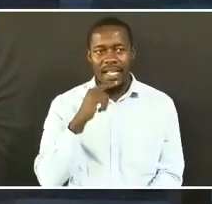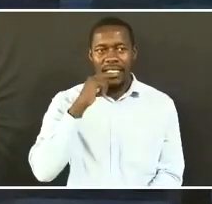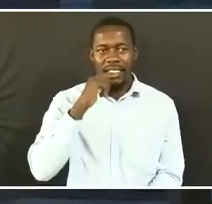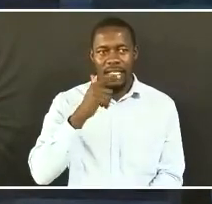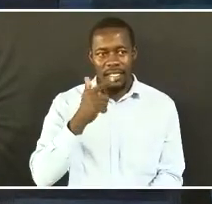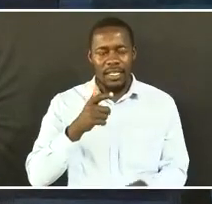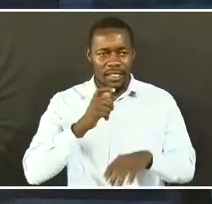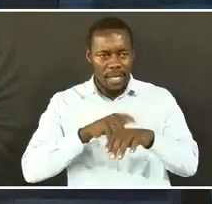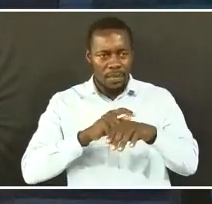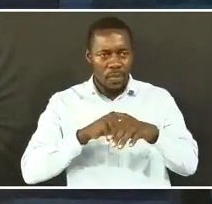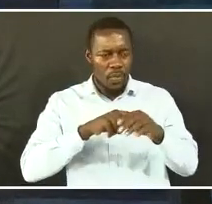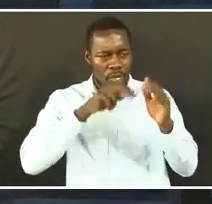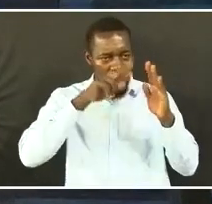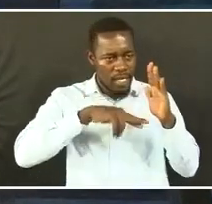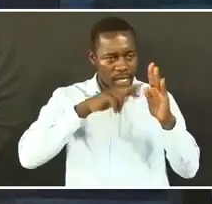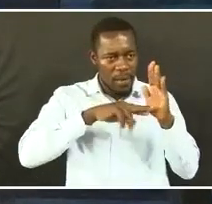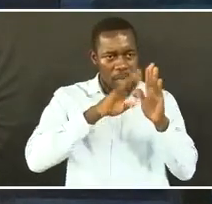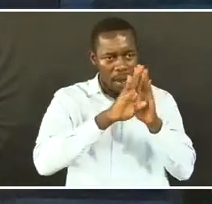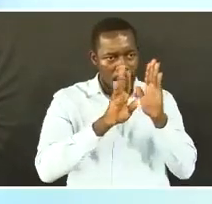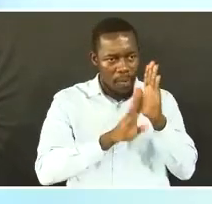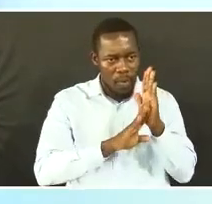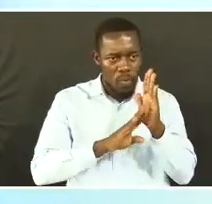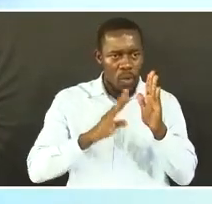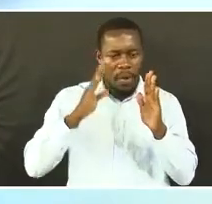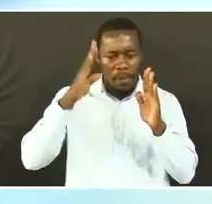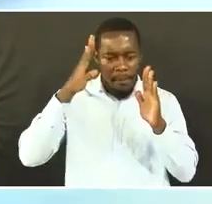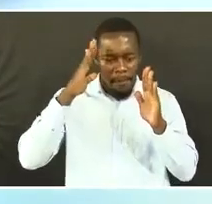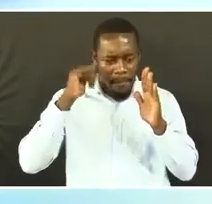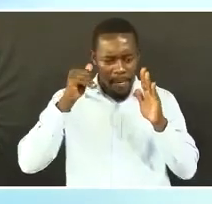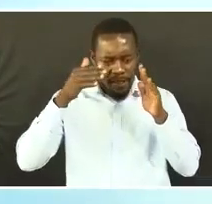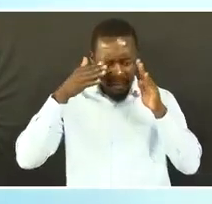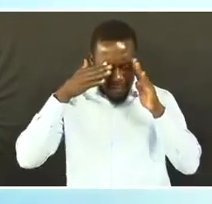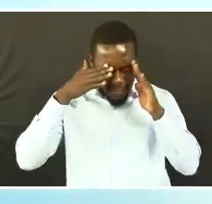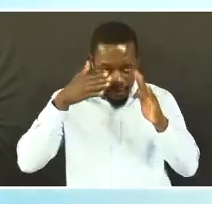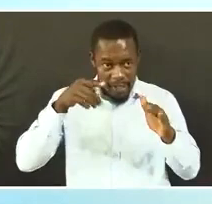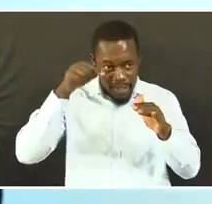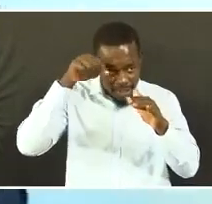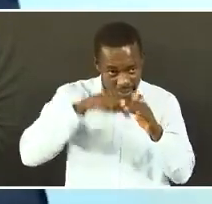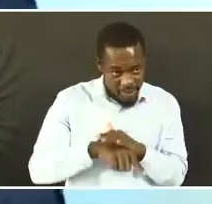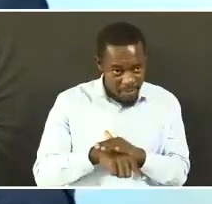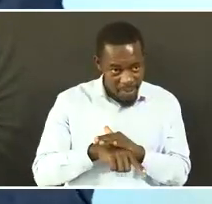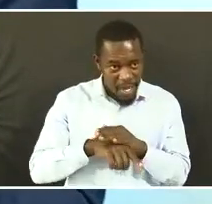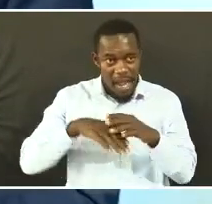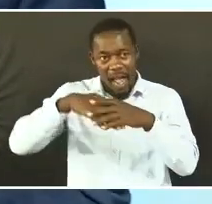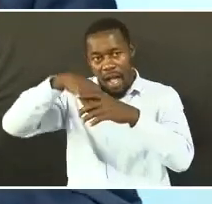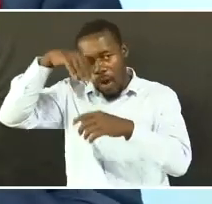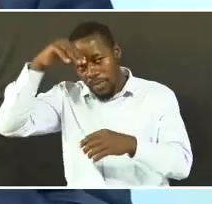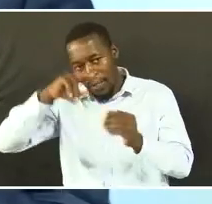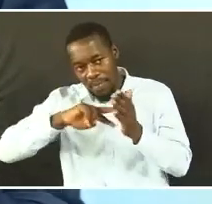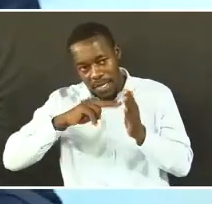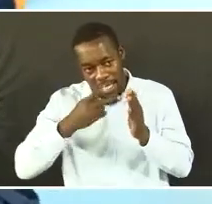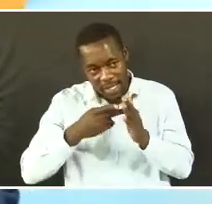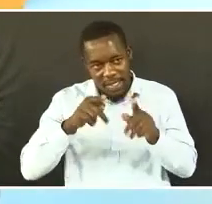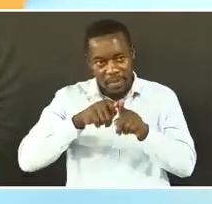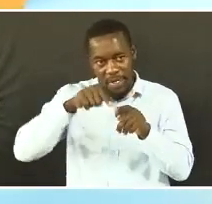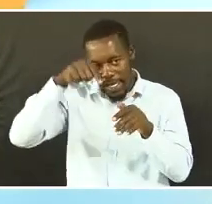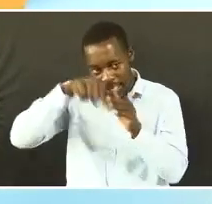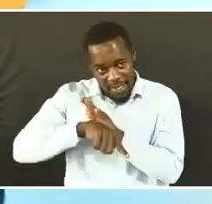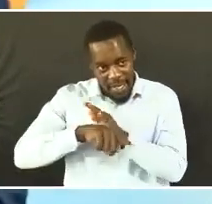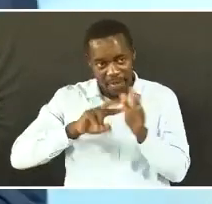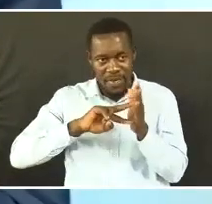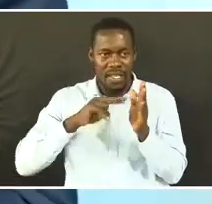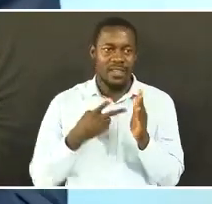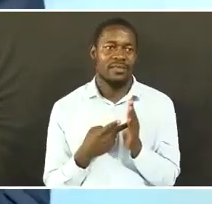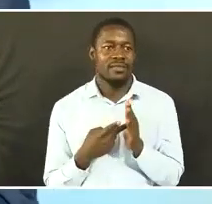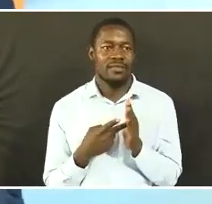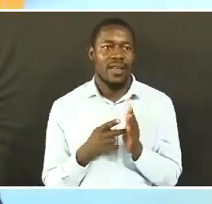read it with a scientific mind and a forensic eye. Amen? And one thing I learned in preparing for this sermon